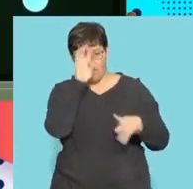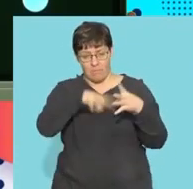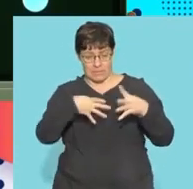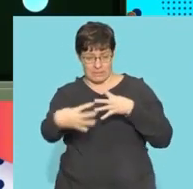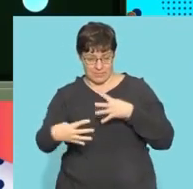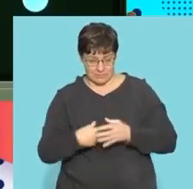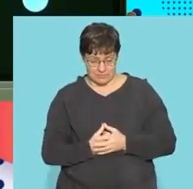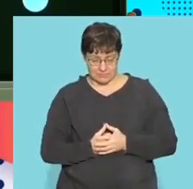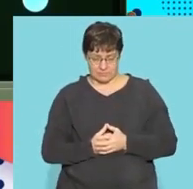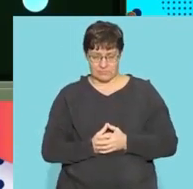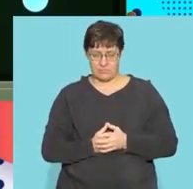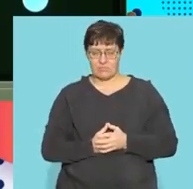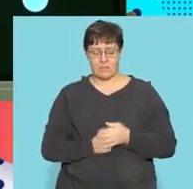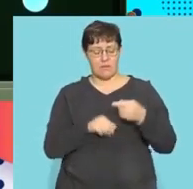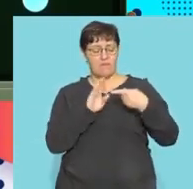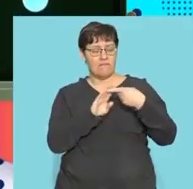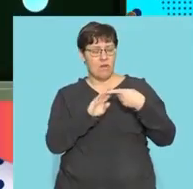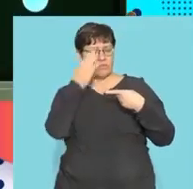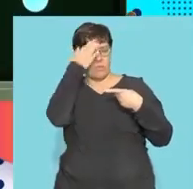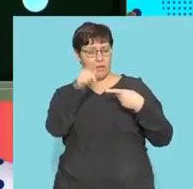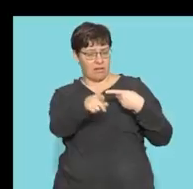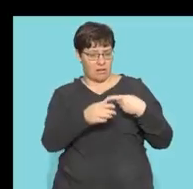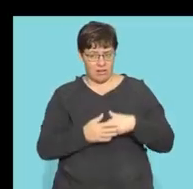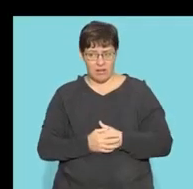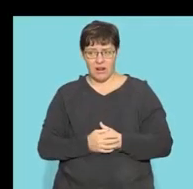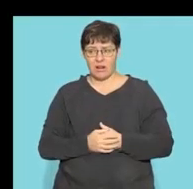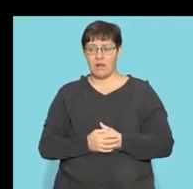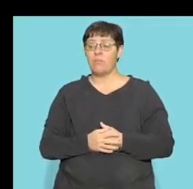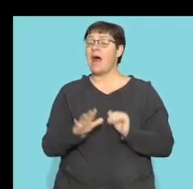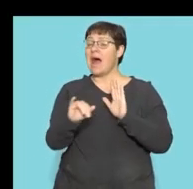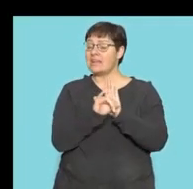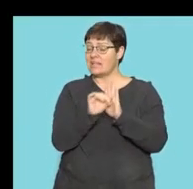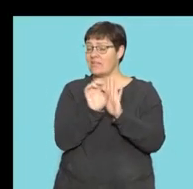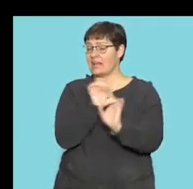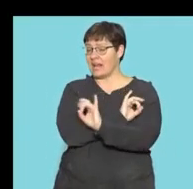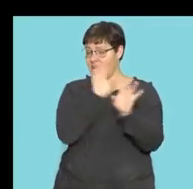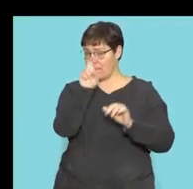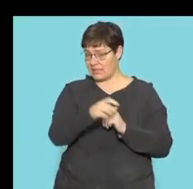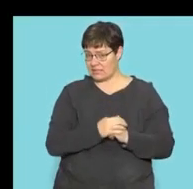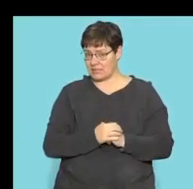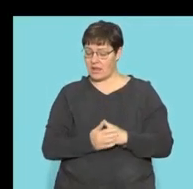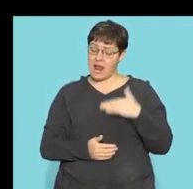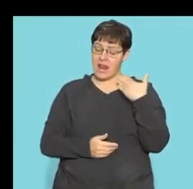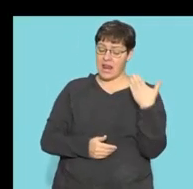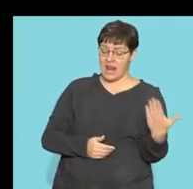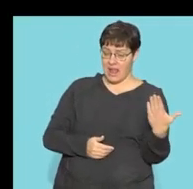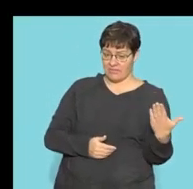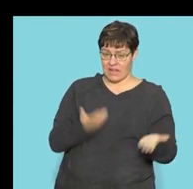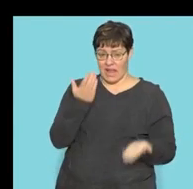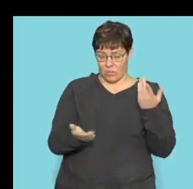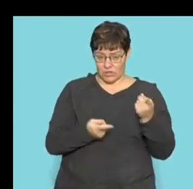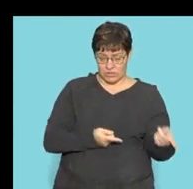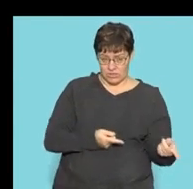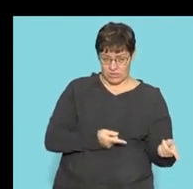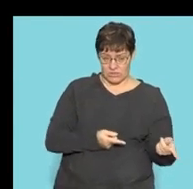information from the table. So the first thing we need to know, and we need to identify this clearly, is the things that are on